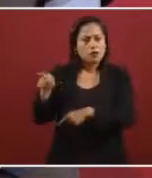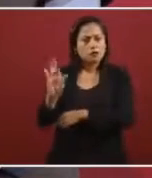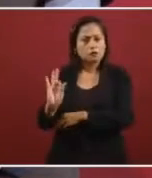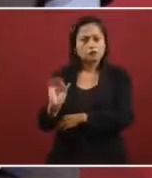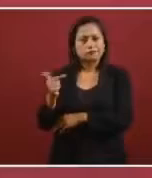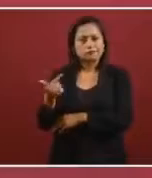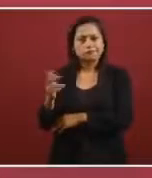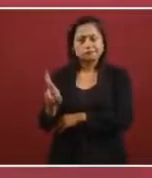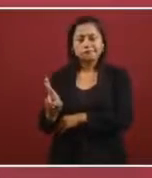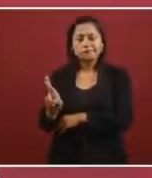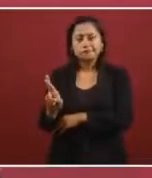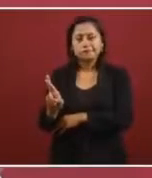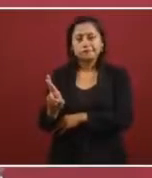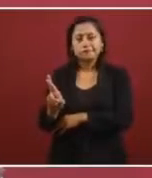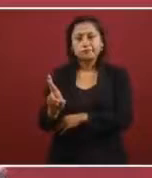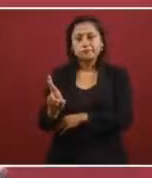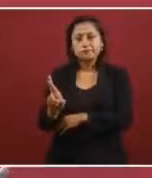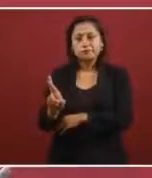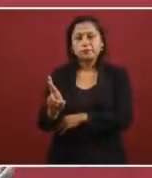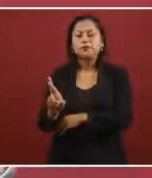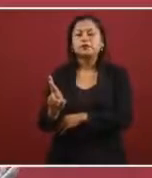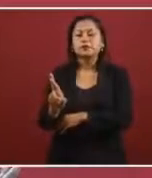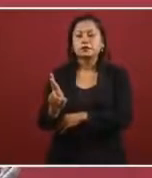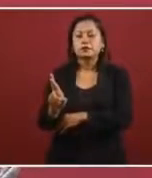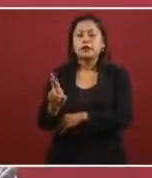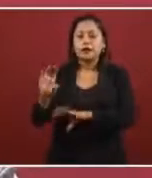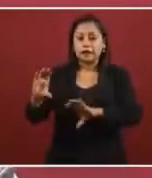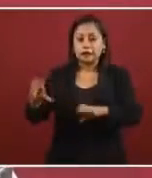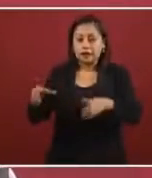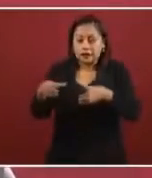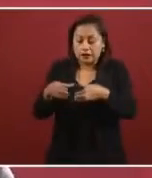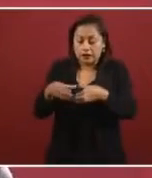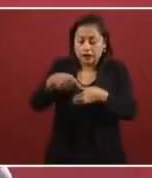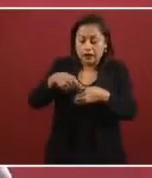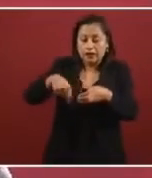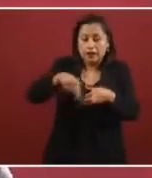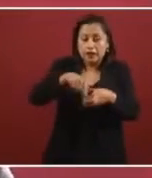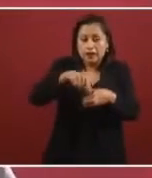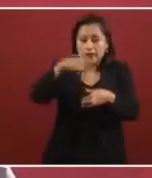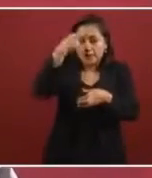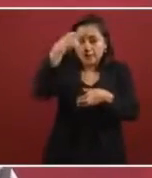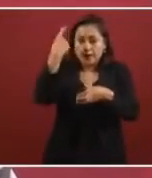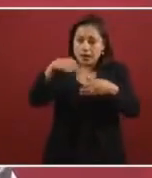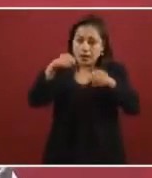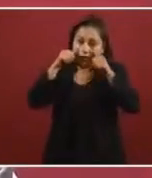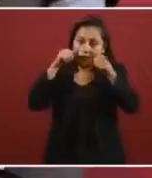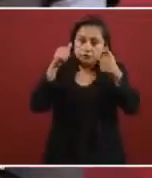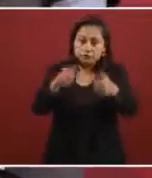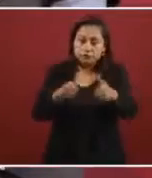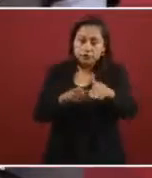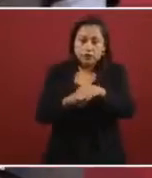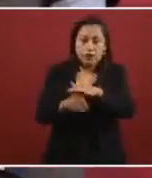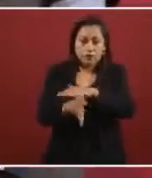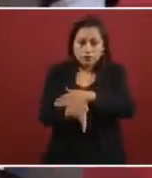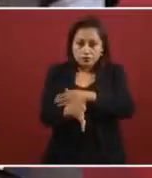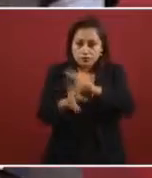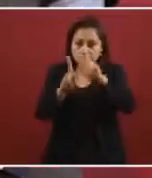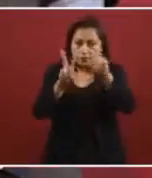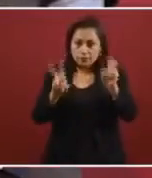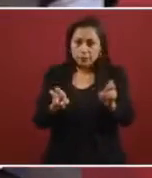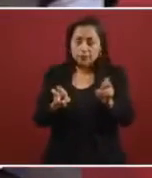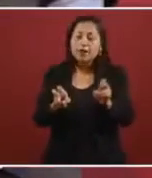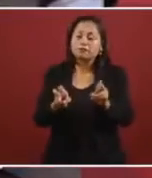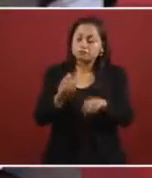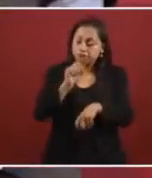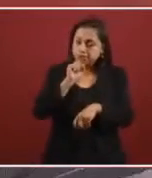the District a Attorney la General Fiscalía Especial and del the caso Fiscal Ayotzinapa, General for this the y person assigned yo to this tengo el case. compromiso con las